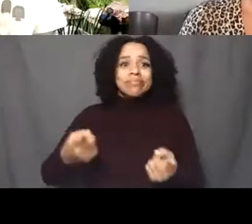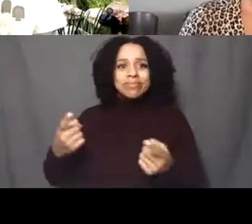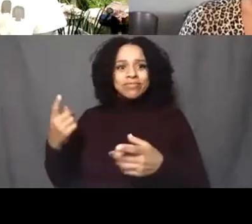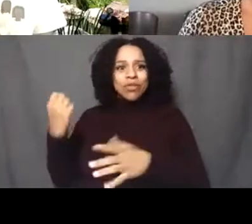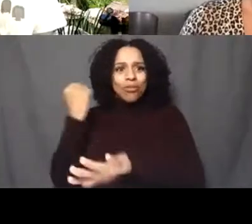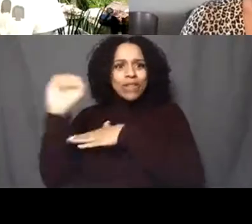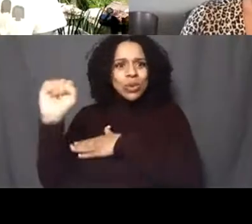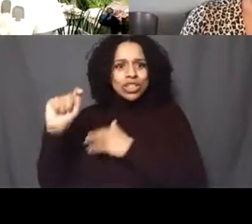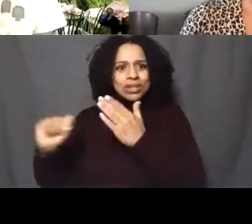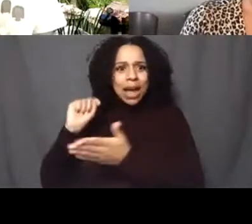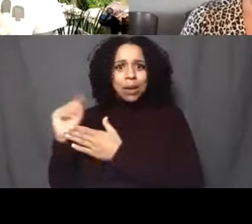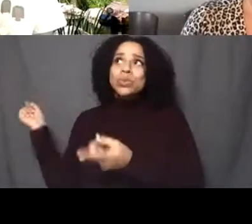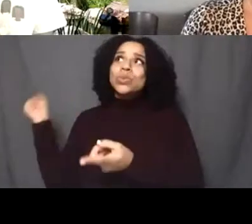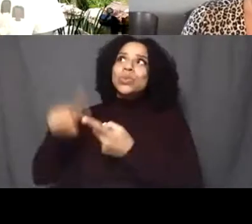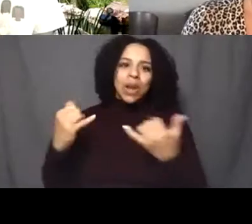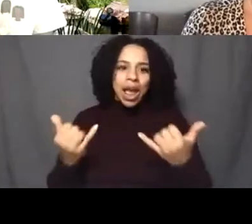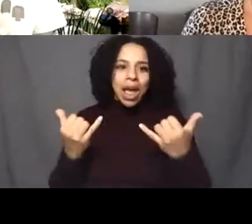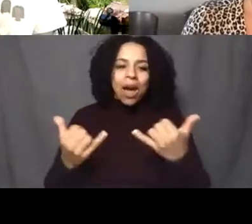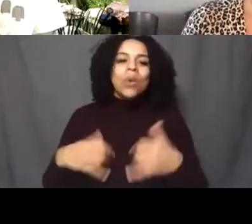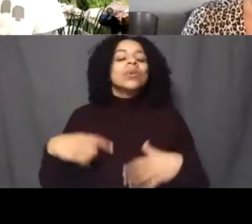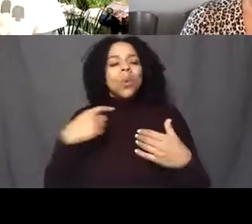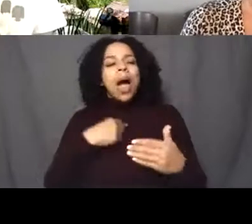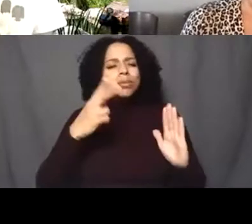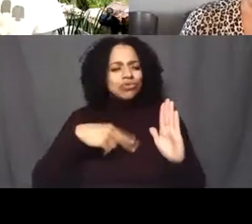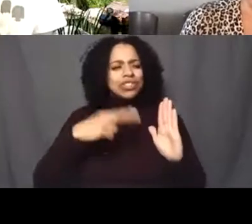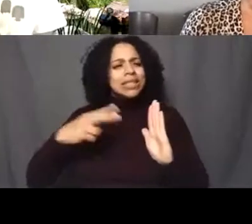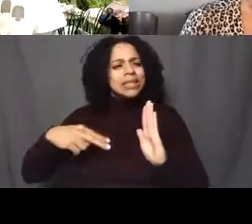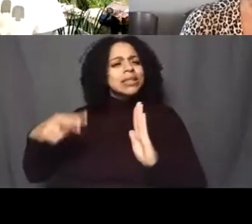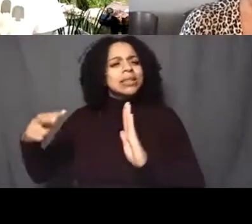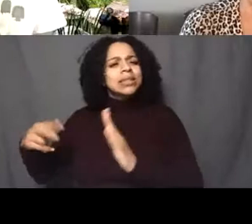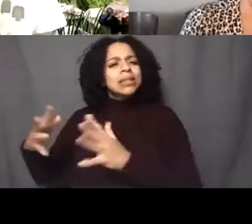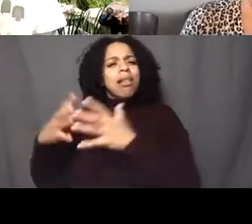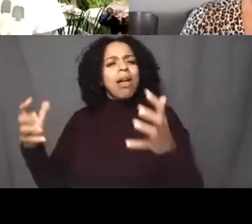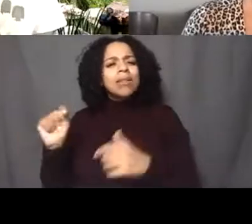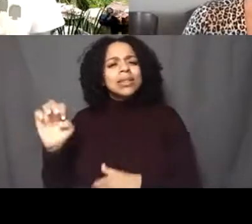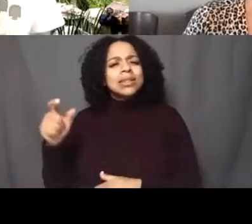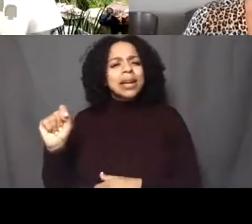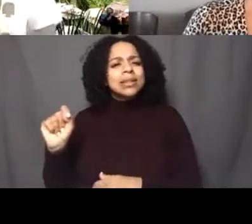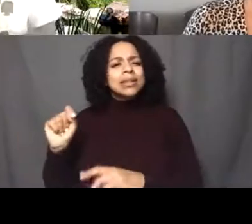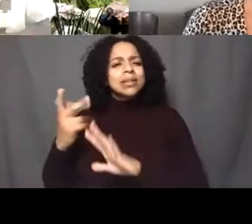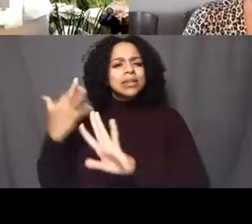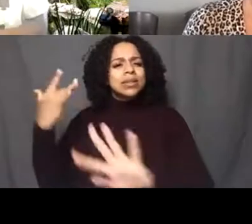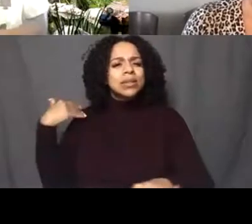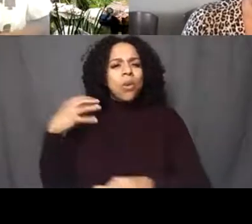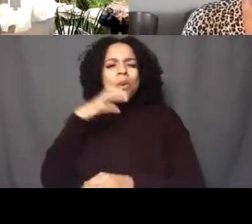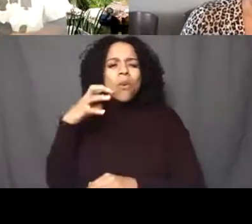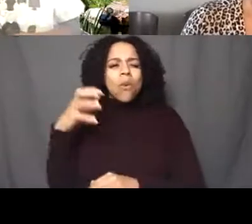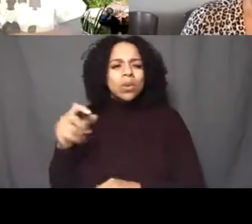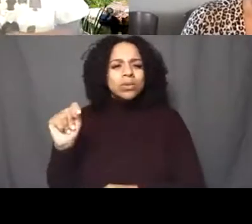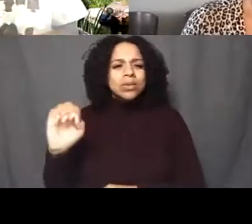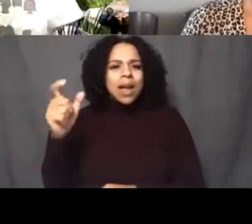was doing a lot of reading of texts that were written back then during the Colored People's Conventions, of speeches,